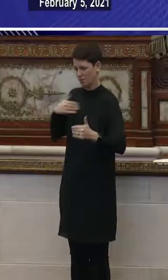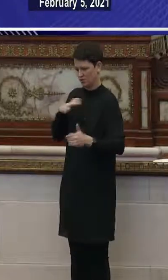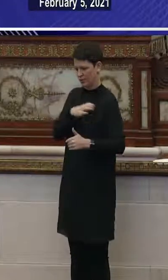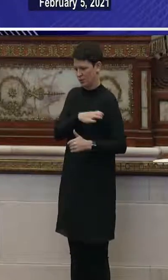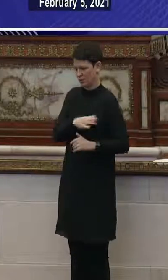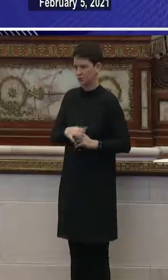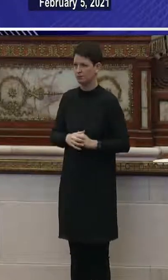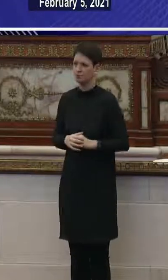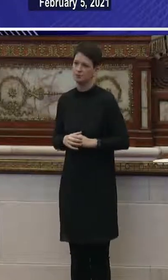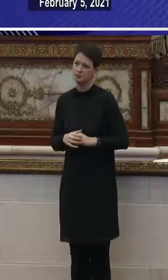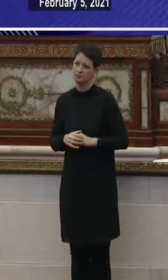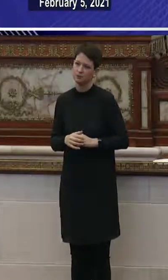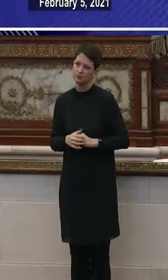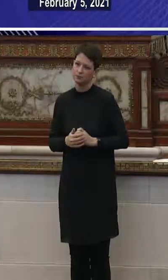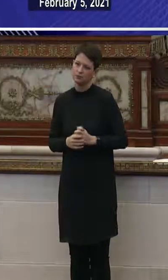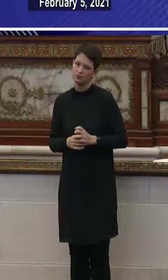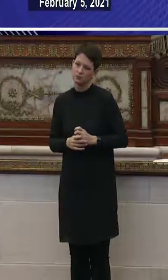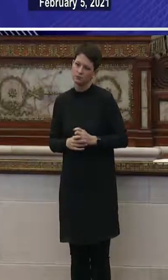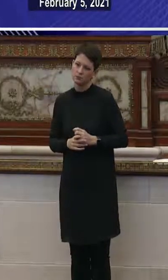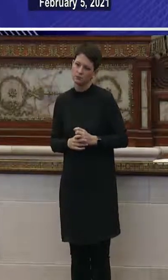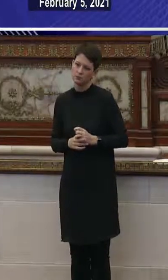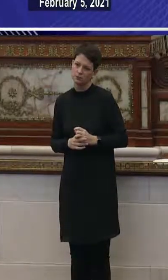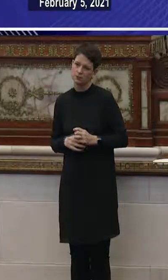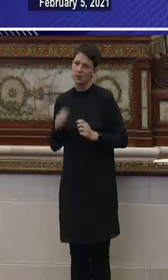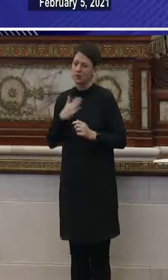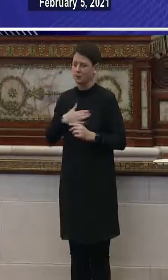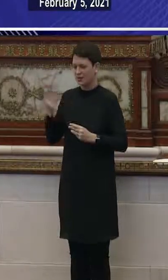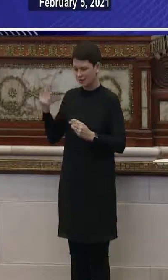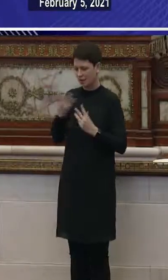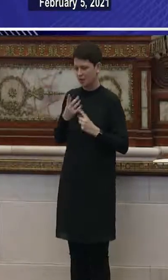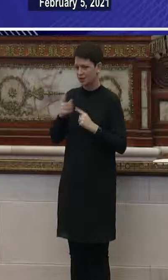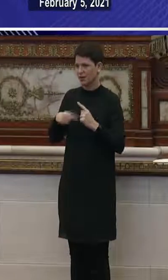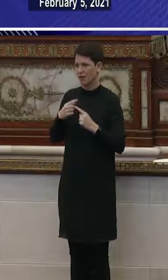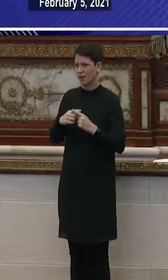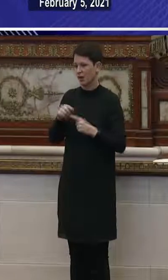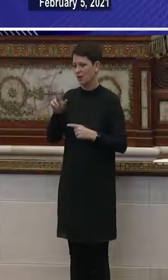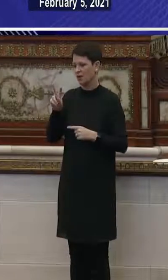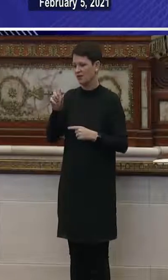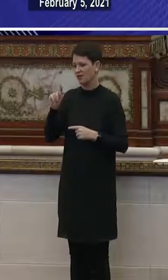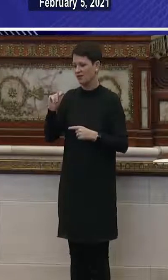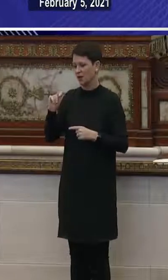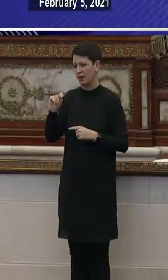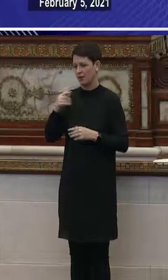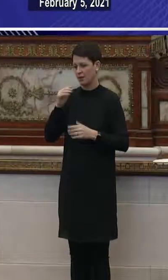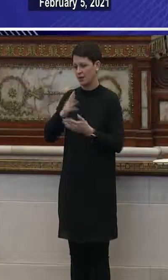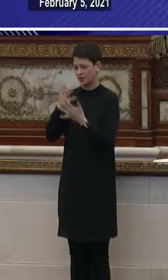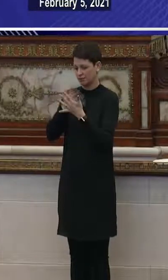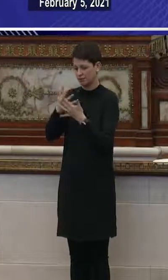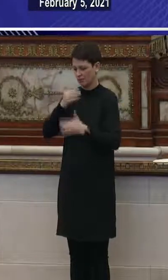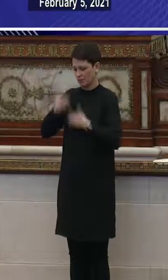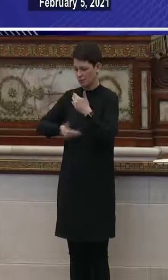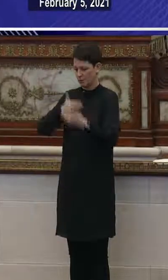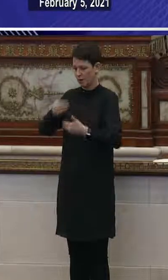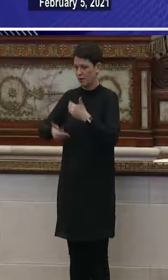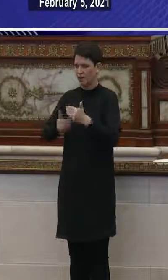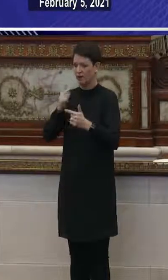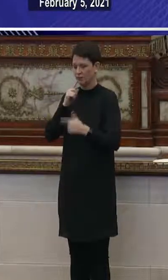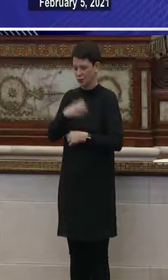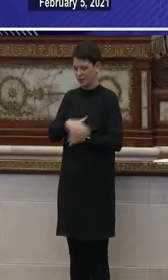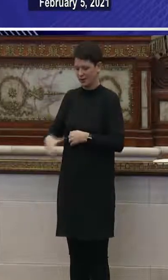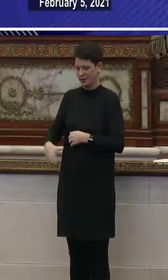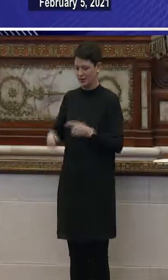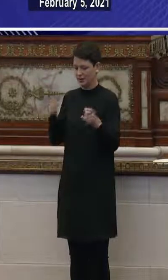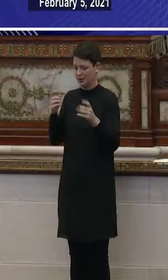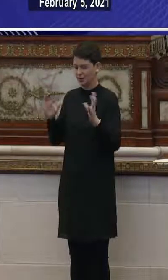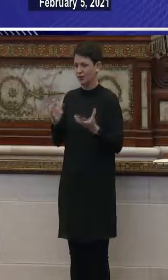get some of my colleagues to ask questions. Can you please tell us about the vetting and selection process by the Health Department and or the Kinney administration on behalf